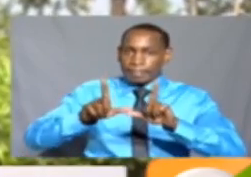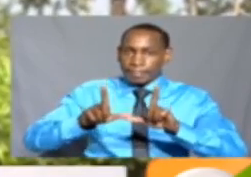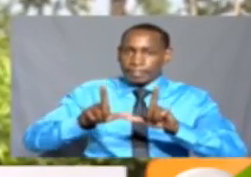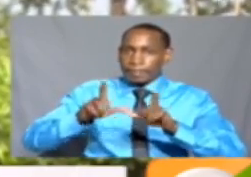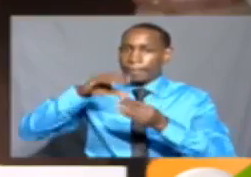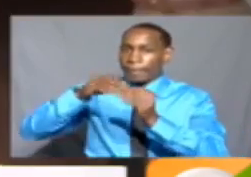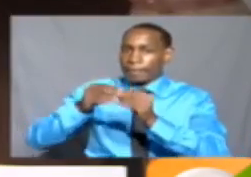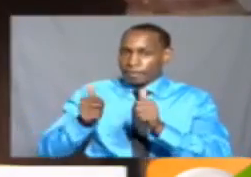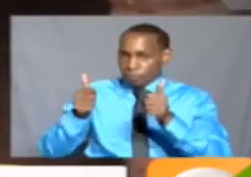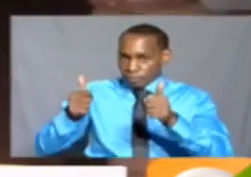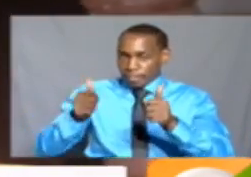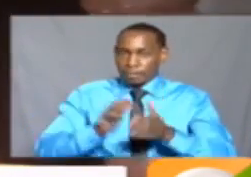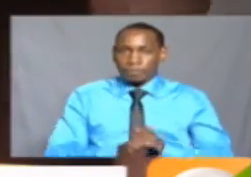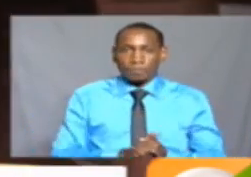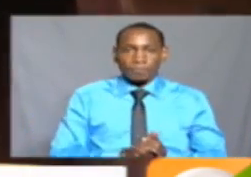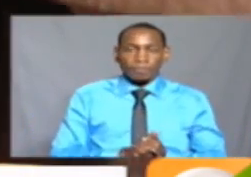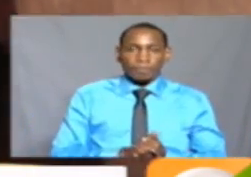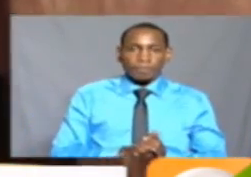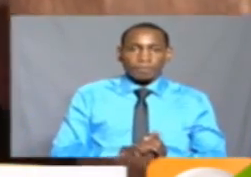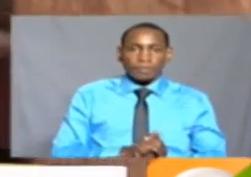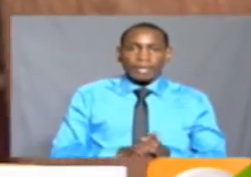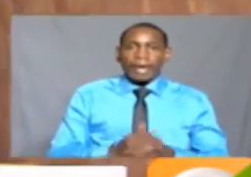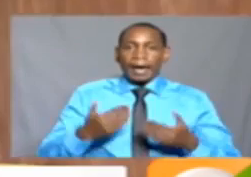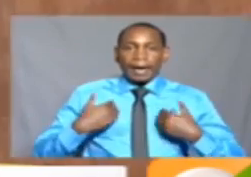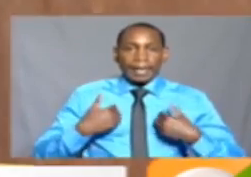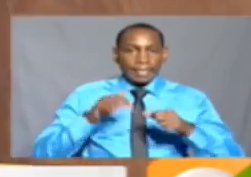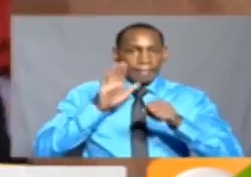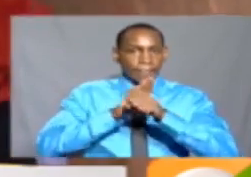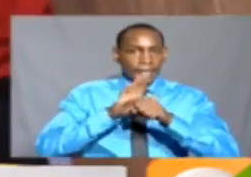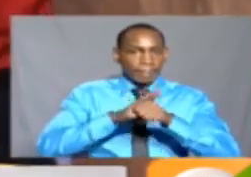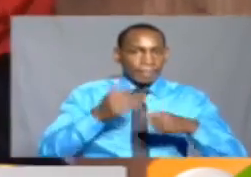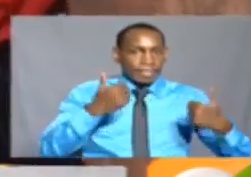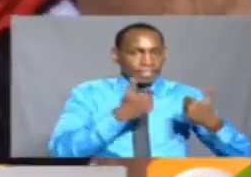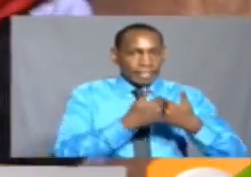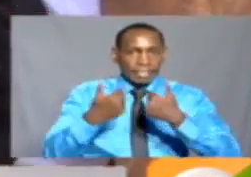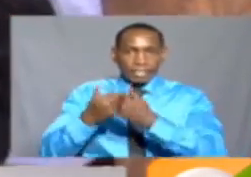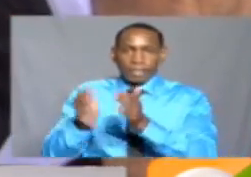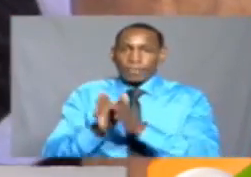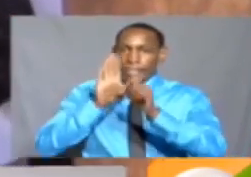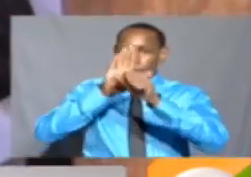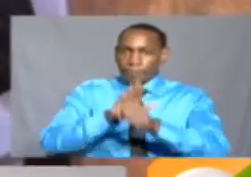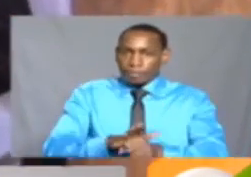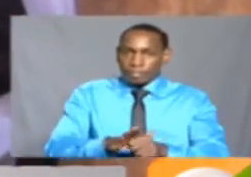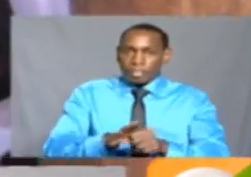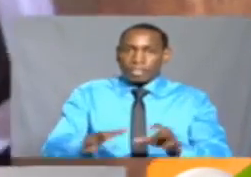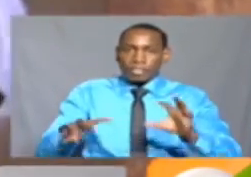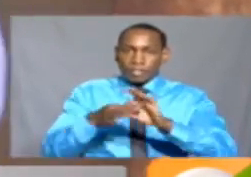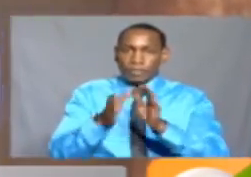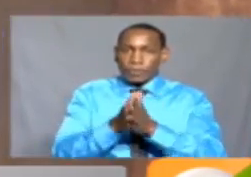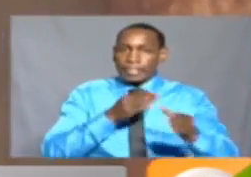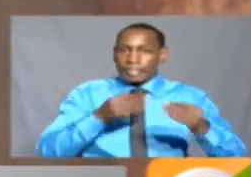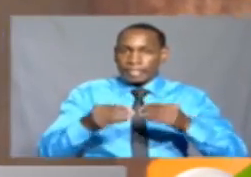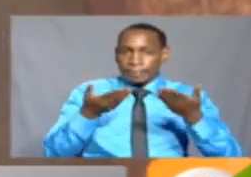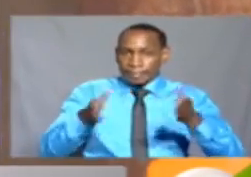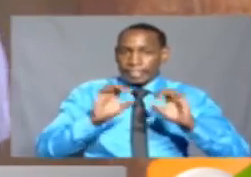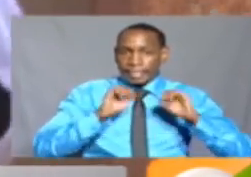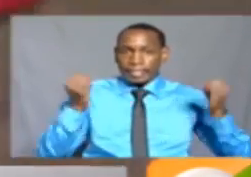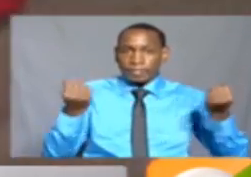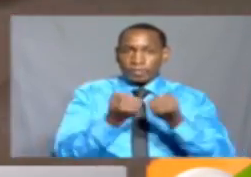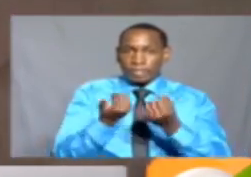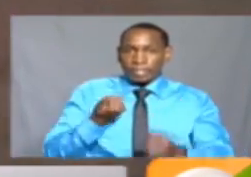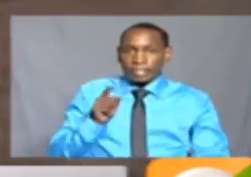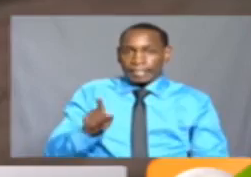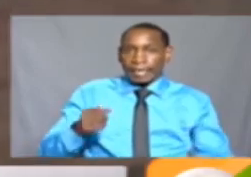mzuri. Jepkosgei has faced a lot of barriers and the stigma that has always been a challenge for the disabled in the society. She